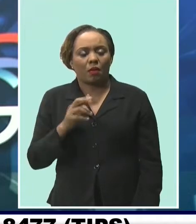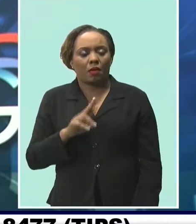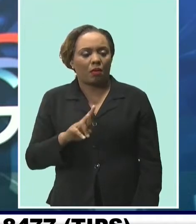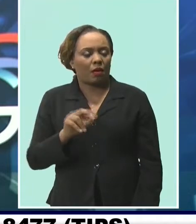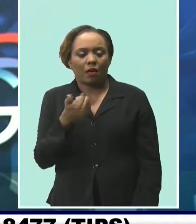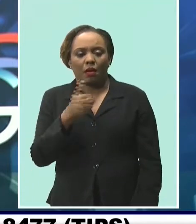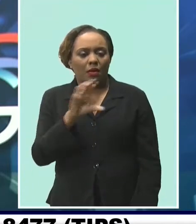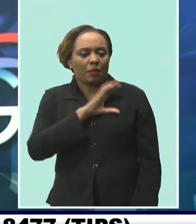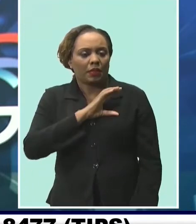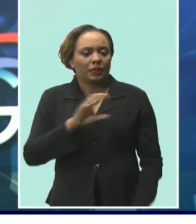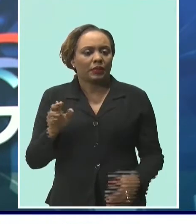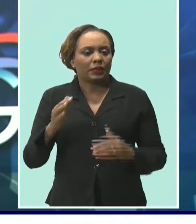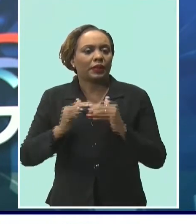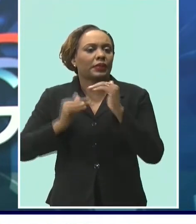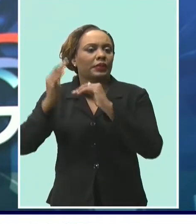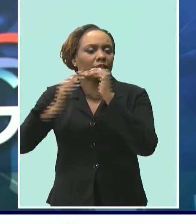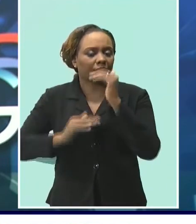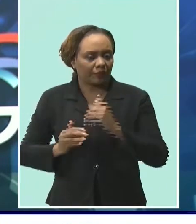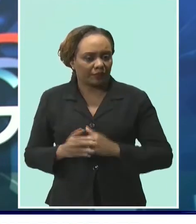police station.